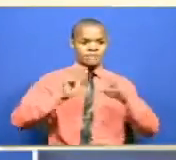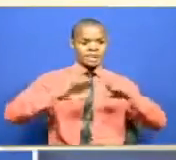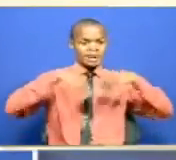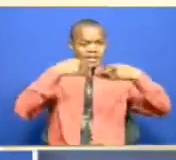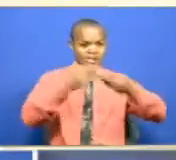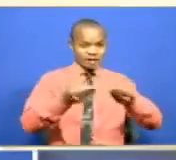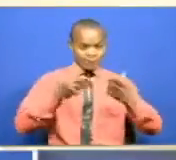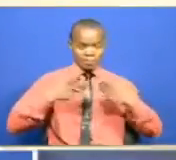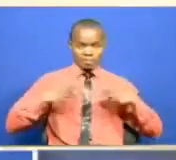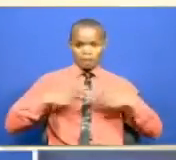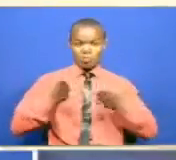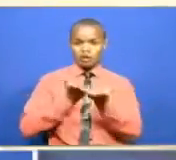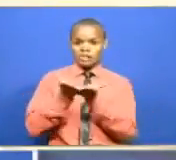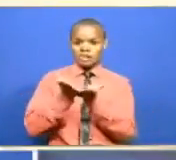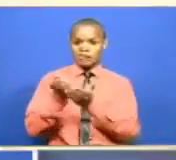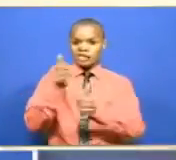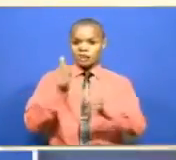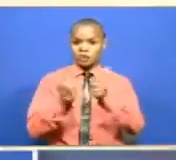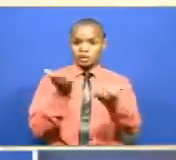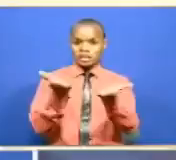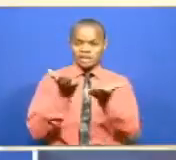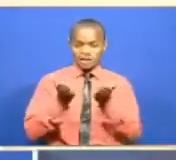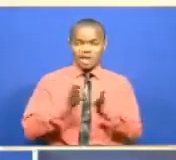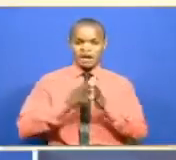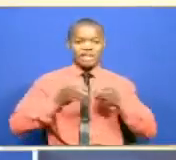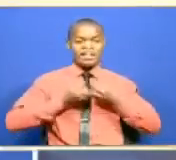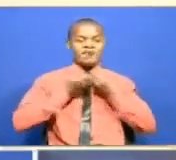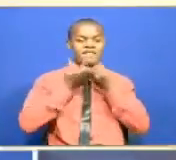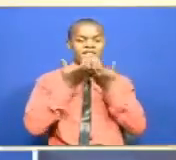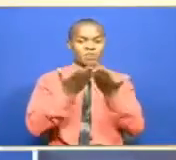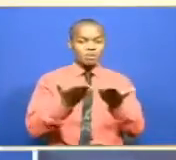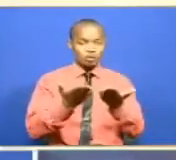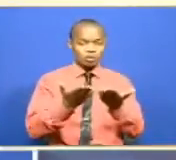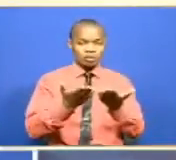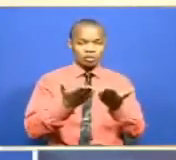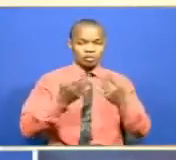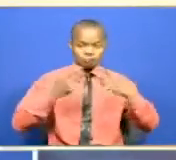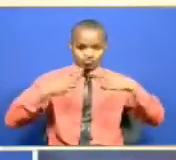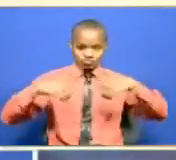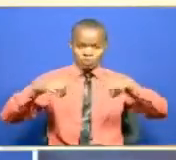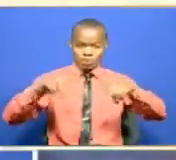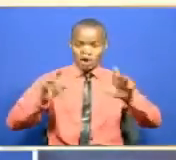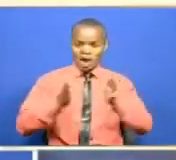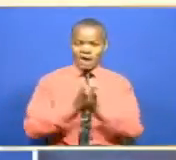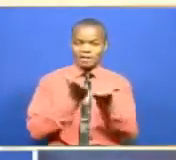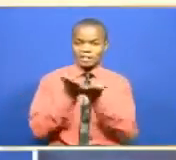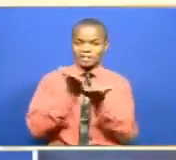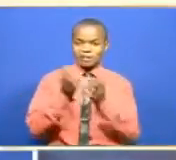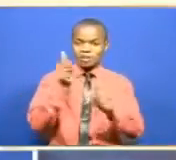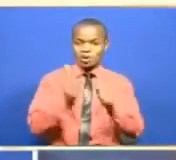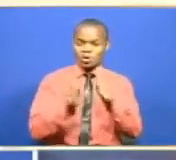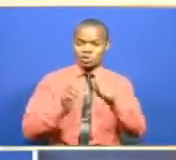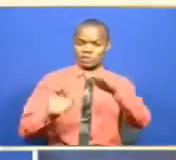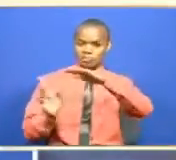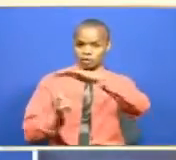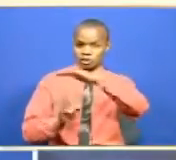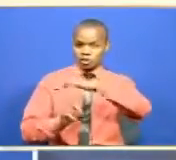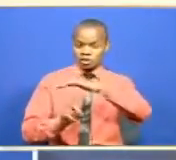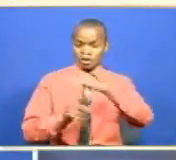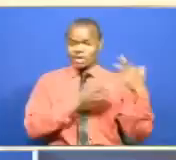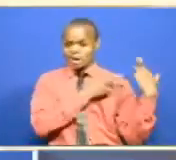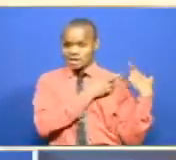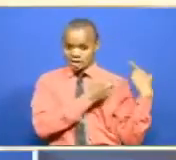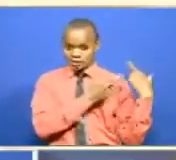they require, providing the information that they need, the services that the ministry has a responsibility